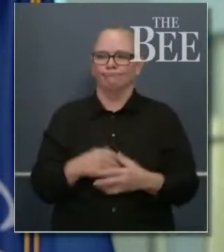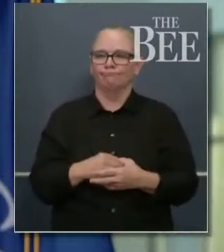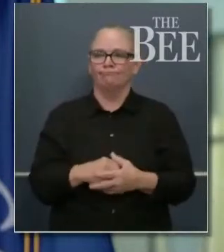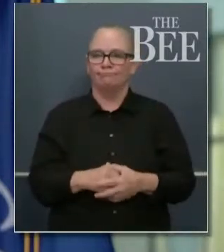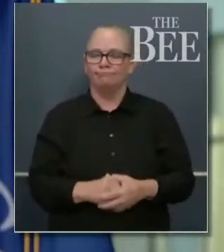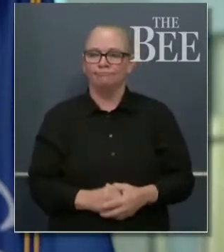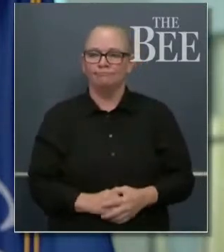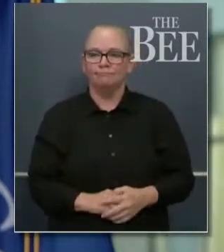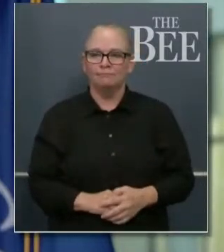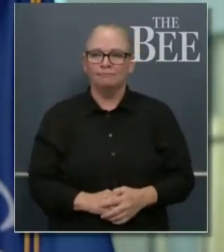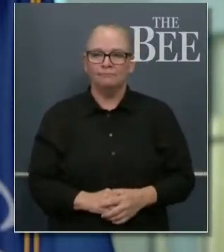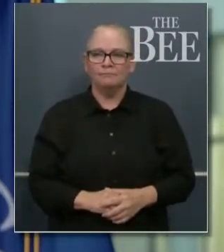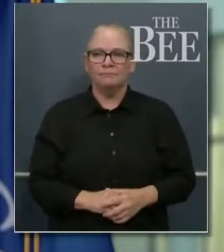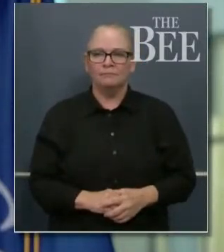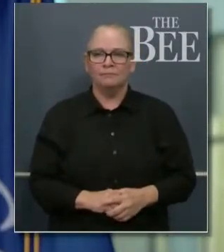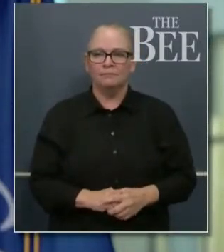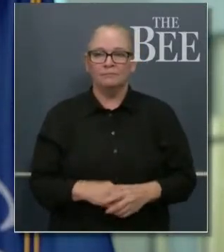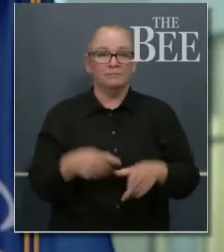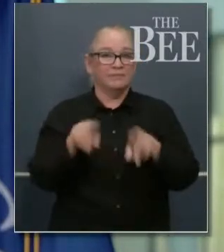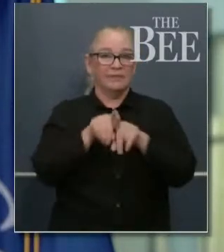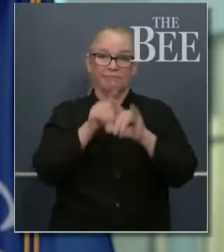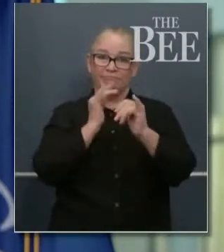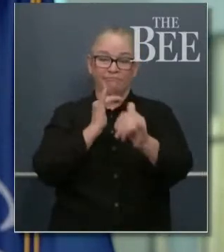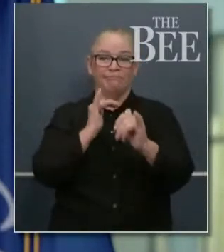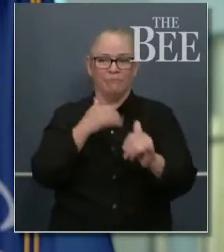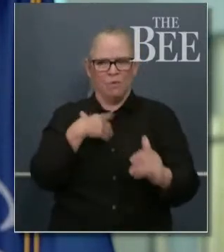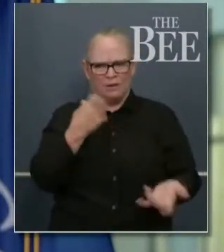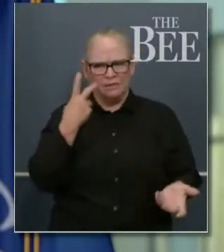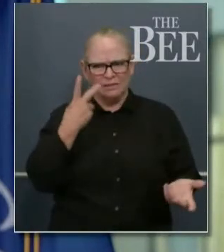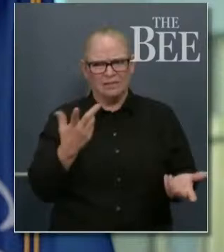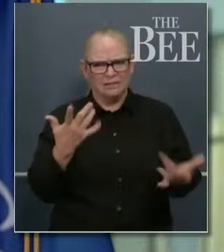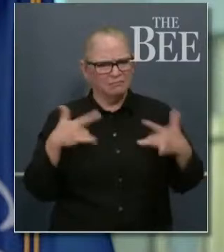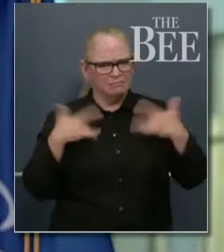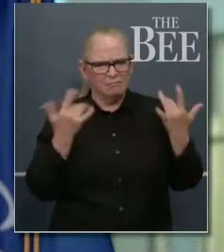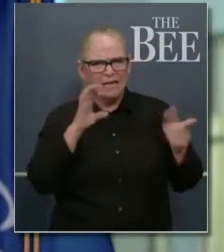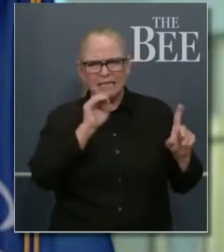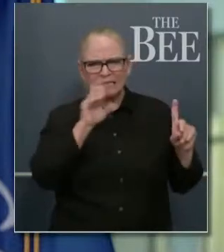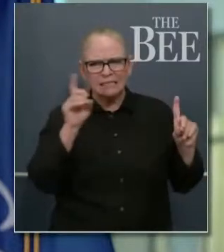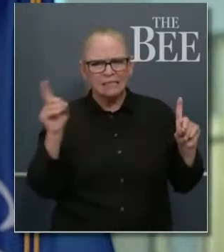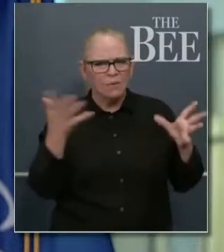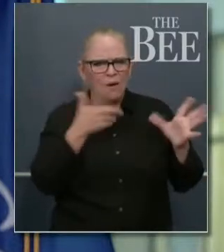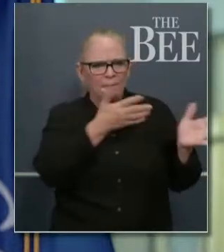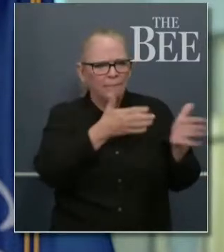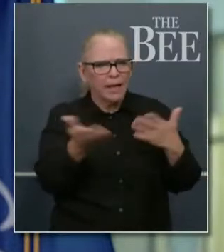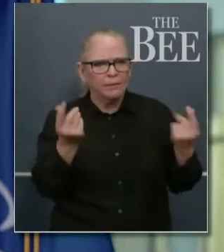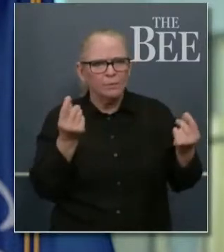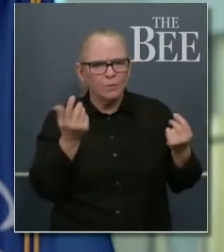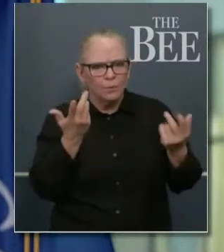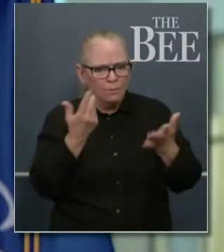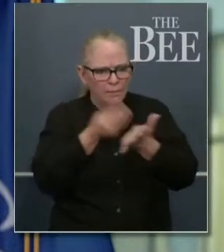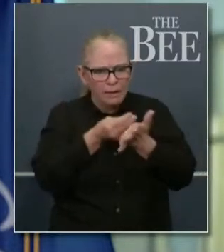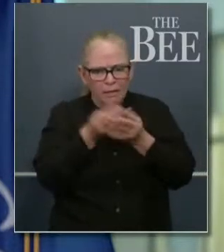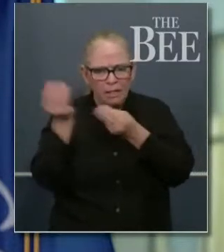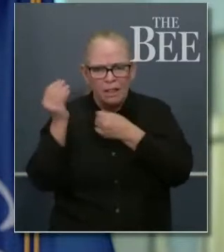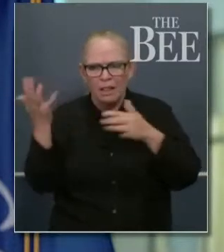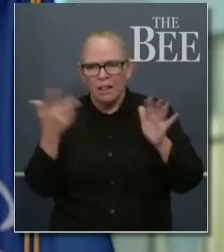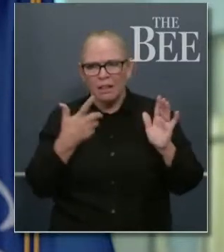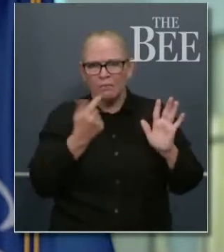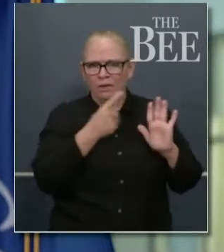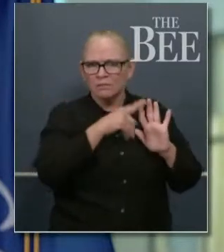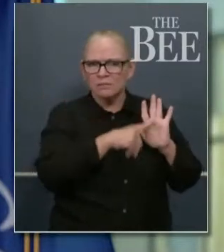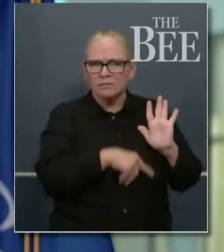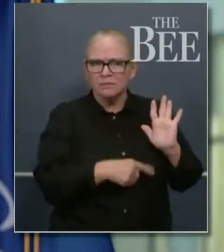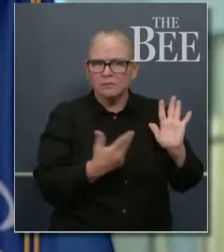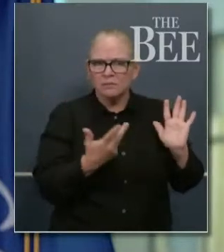the question you just asked, and that's the response from EDD, what they're going to do with these recommendations, these short-term, medium, and